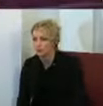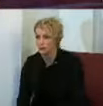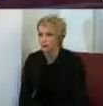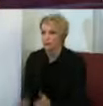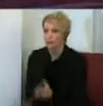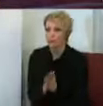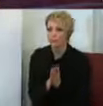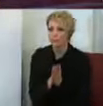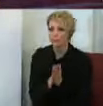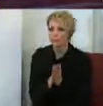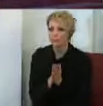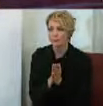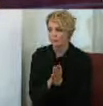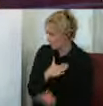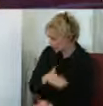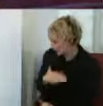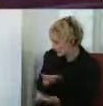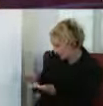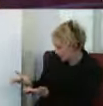Please.